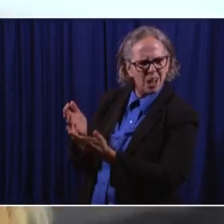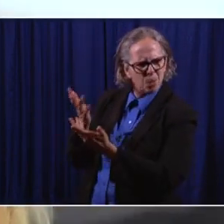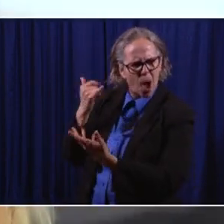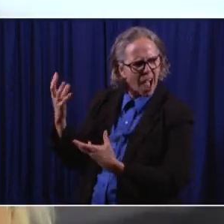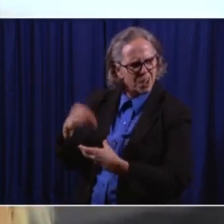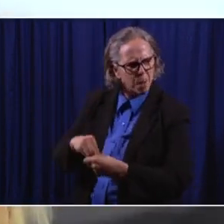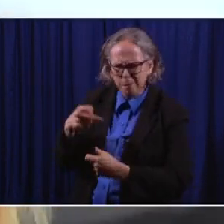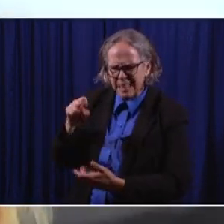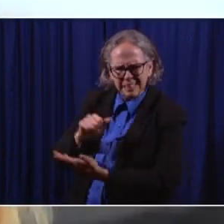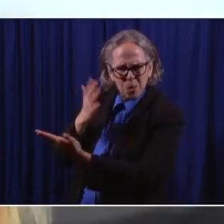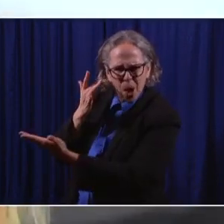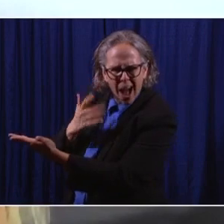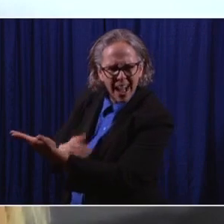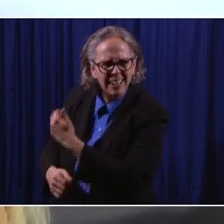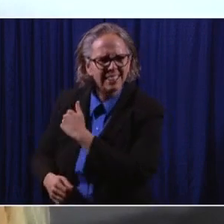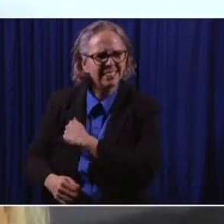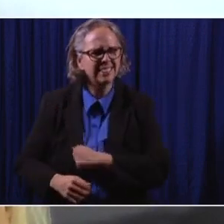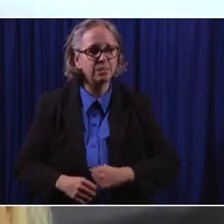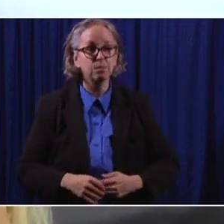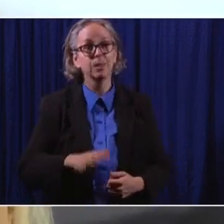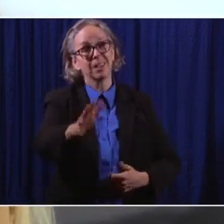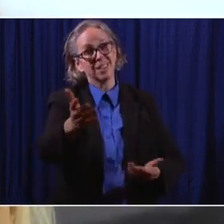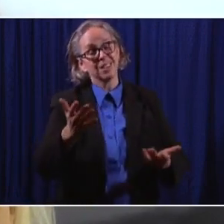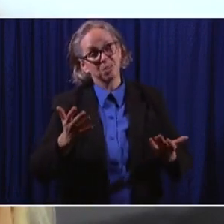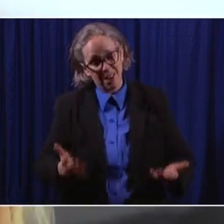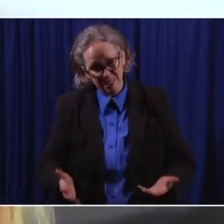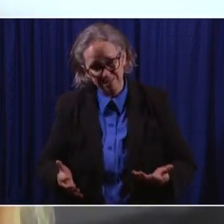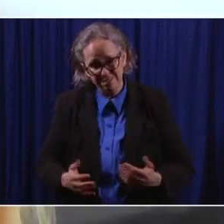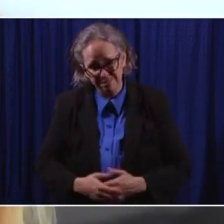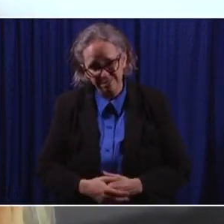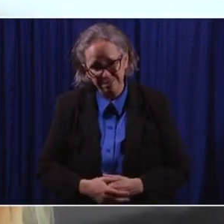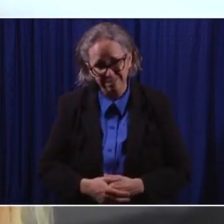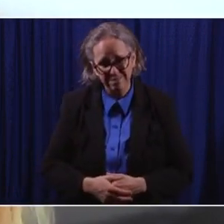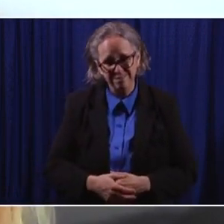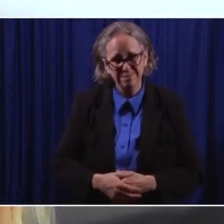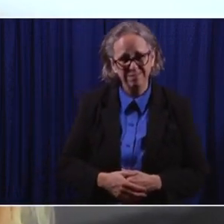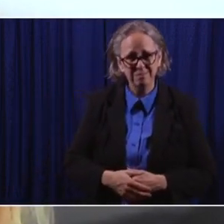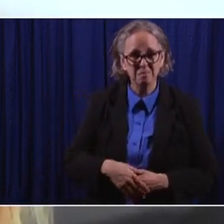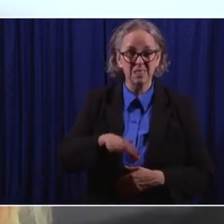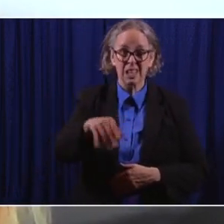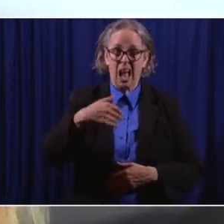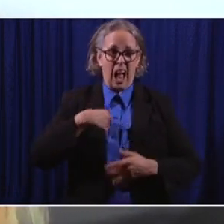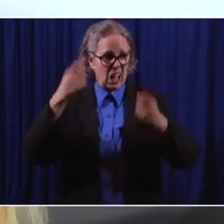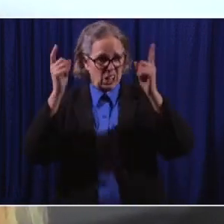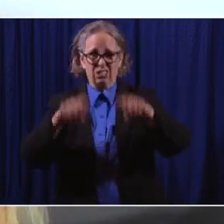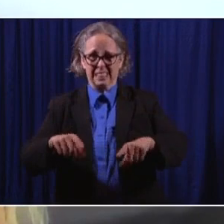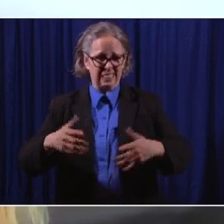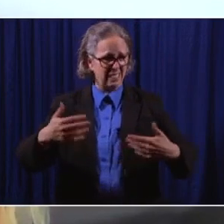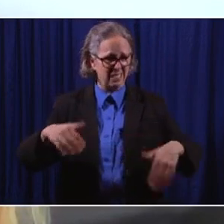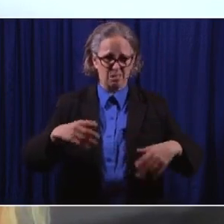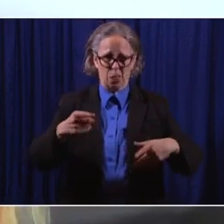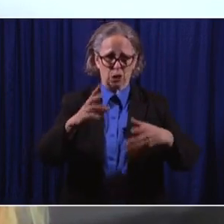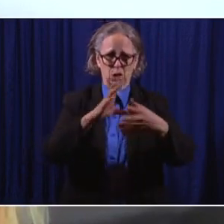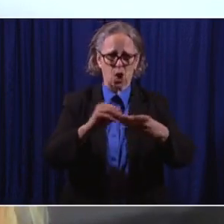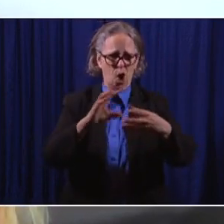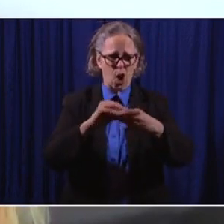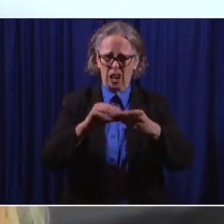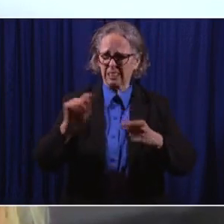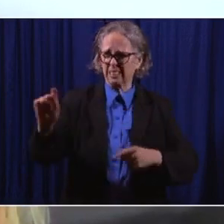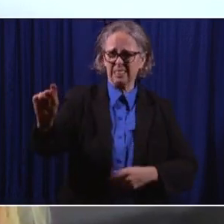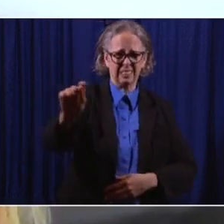Well, I agreed to do it because I feel very strongly that people need to know this virus